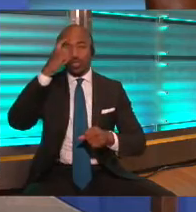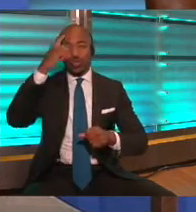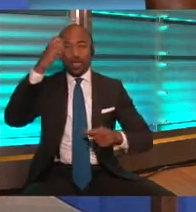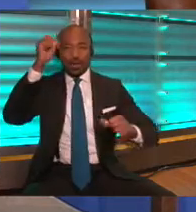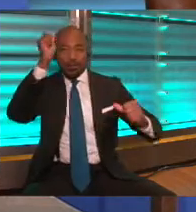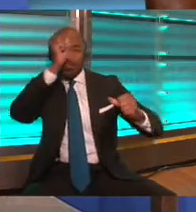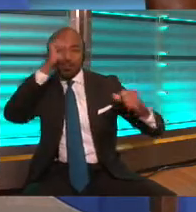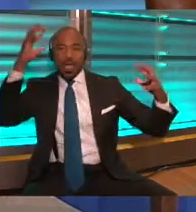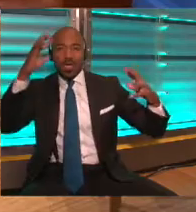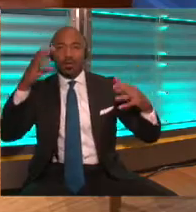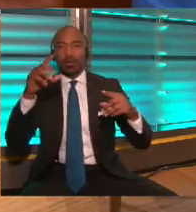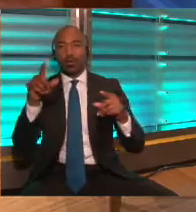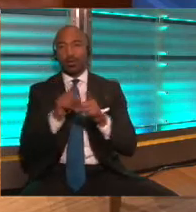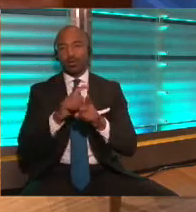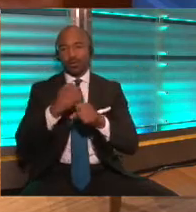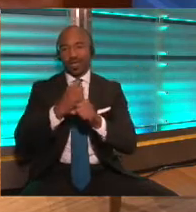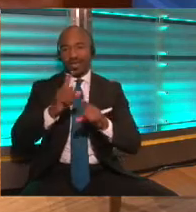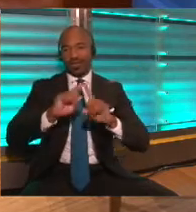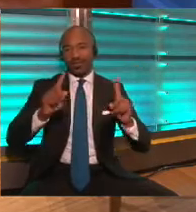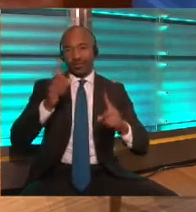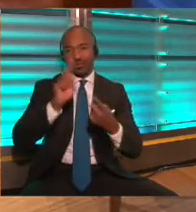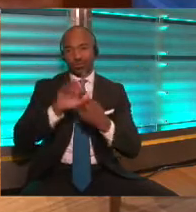Thank you.